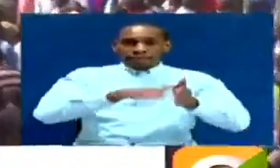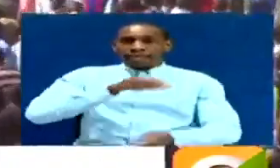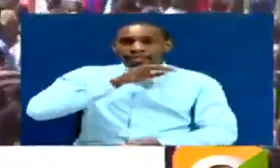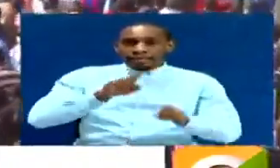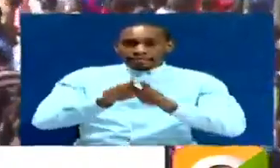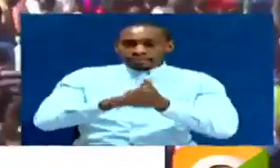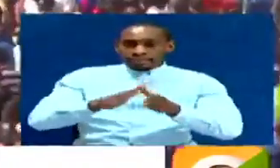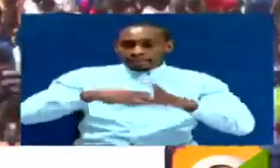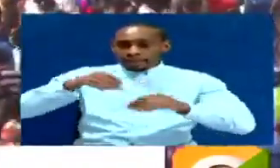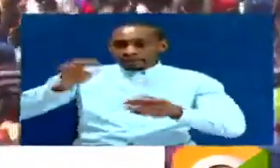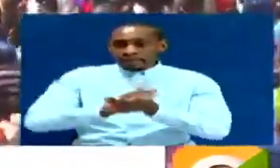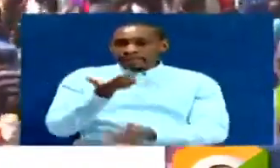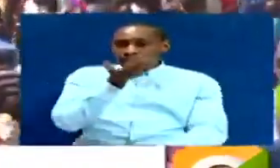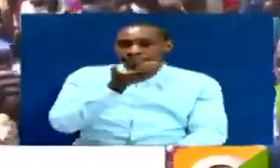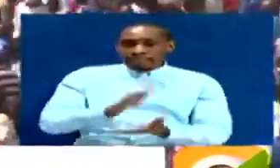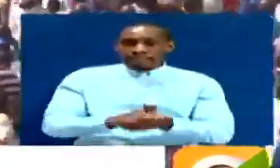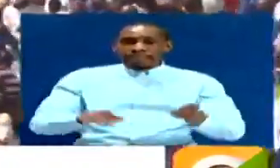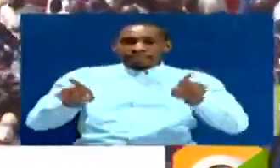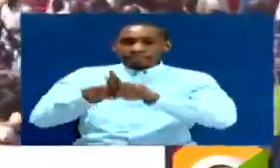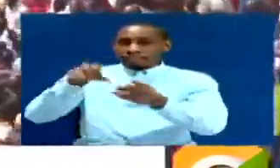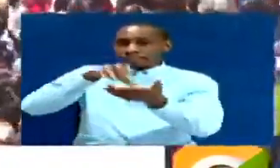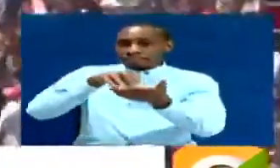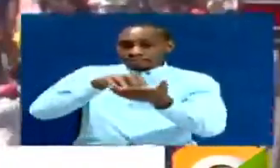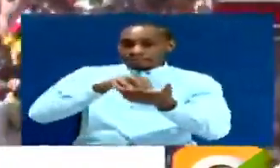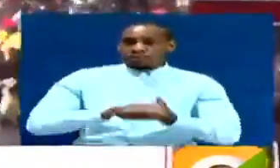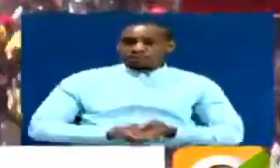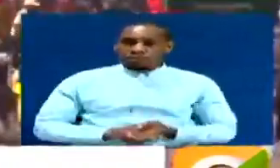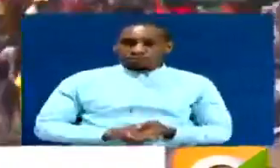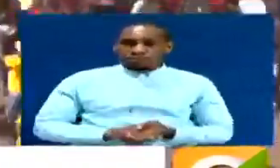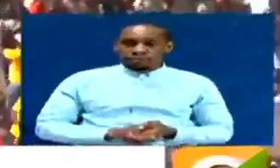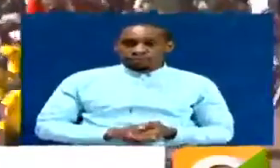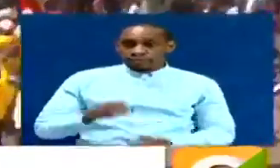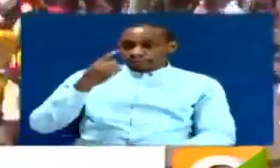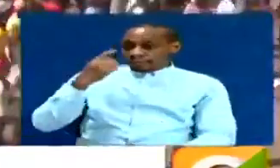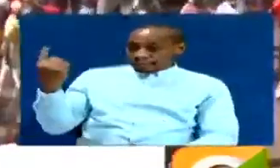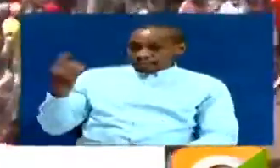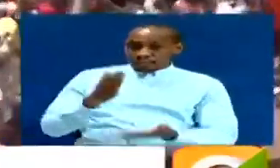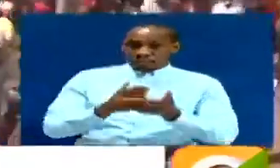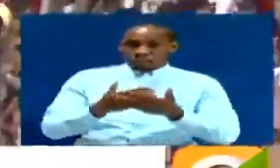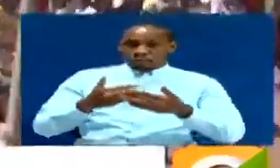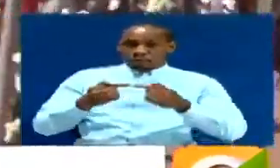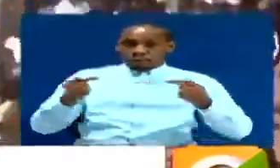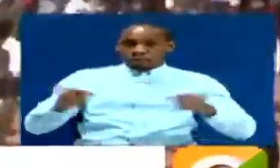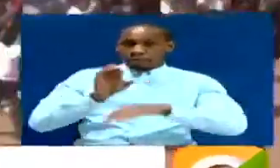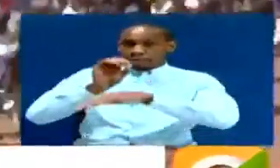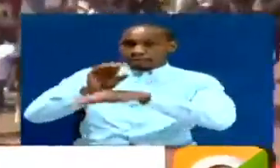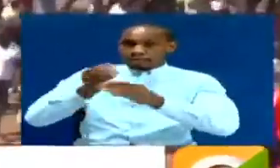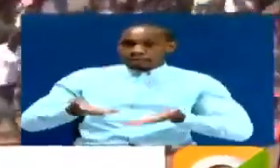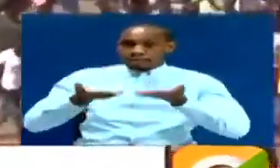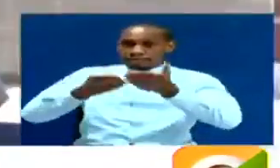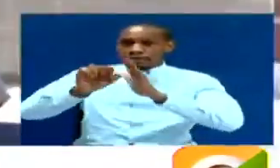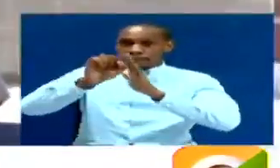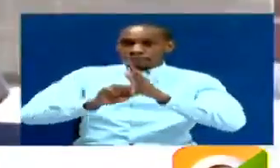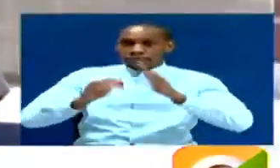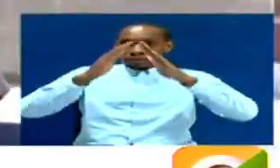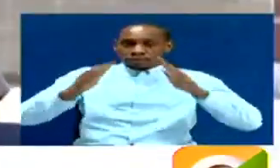also made his way out of the stadium, it was a similar scenario. This in spite of the advisory issued by State